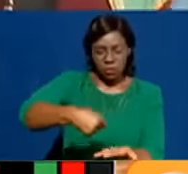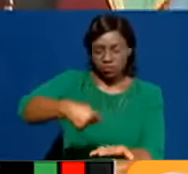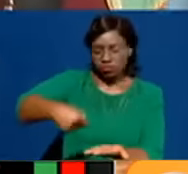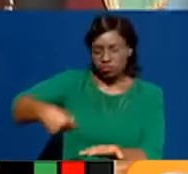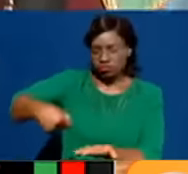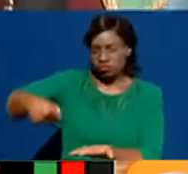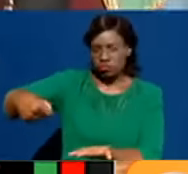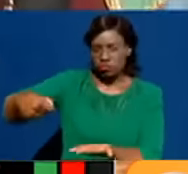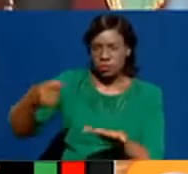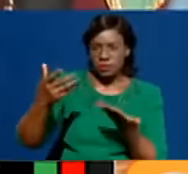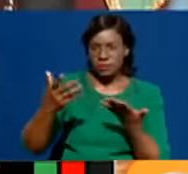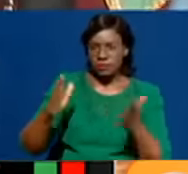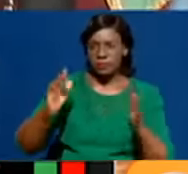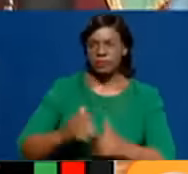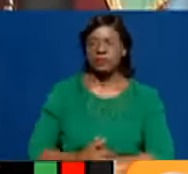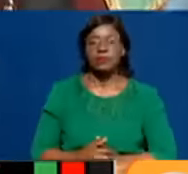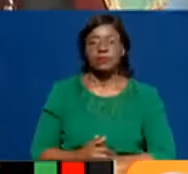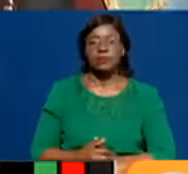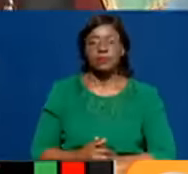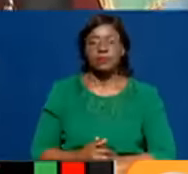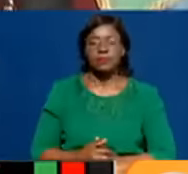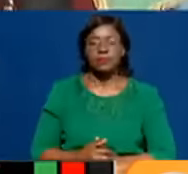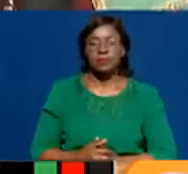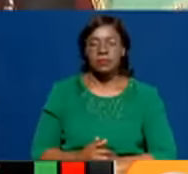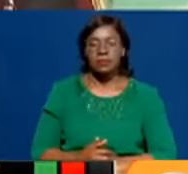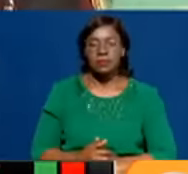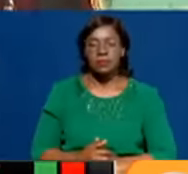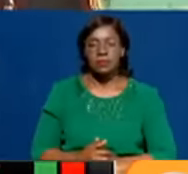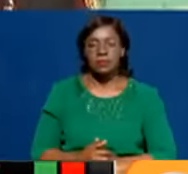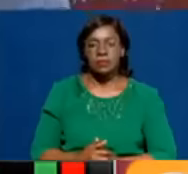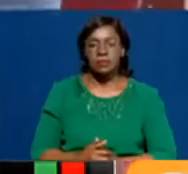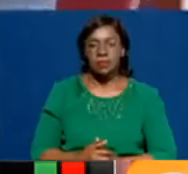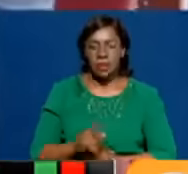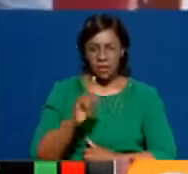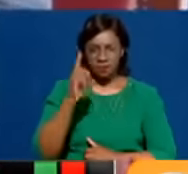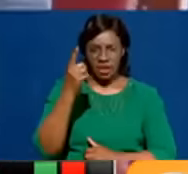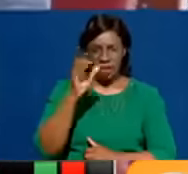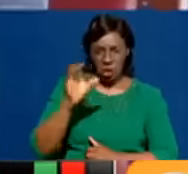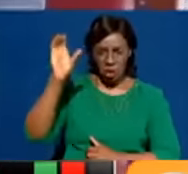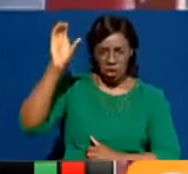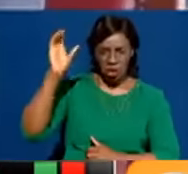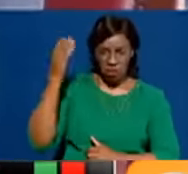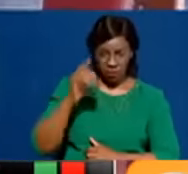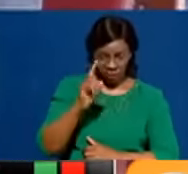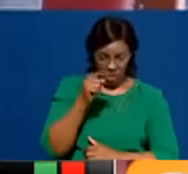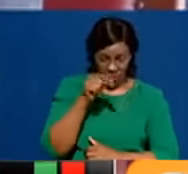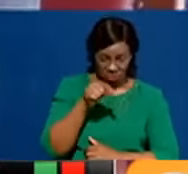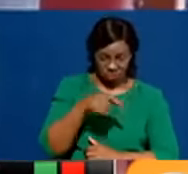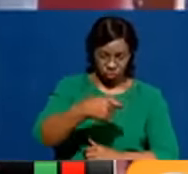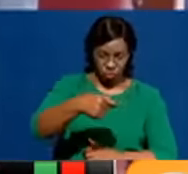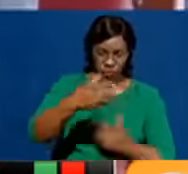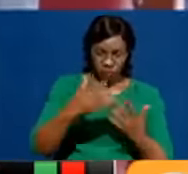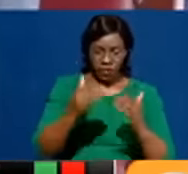The president is now appending his signature to the first oath. That is the oath